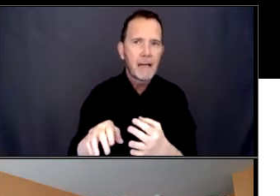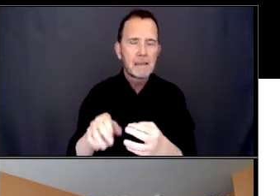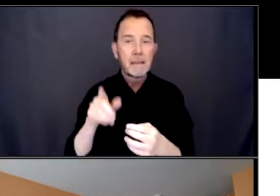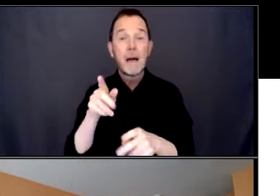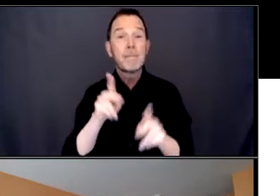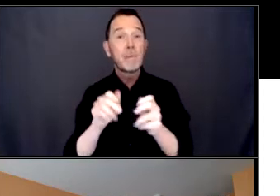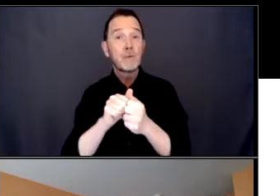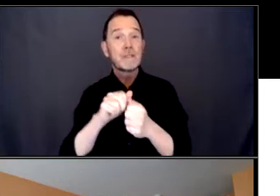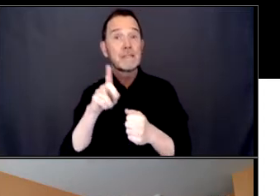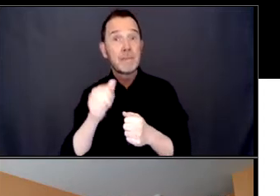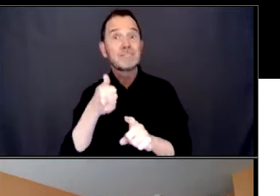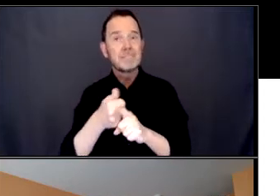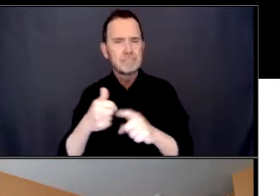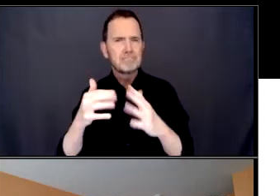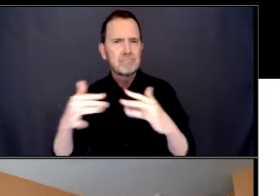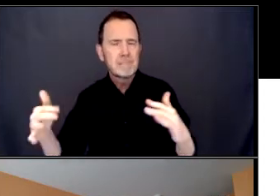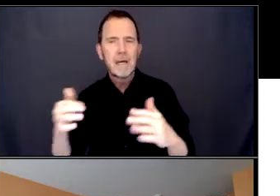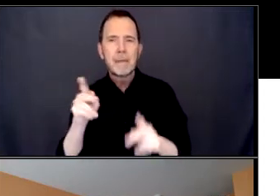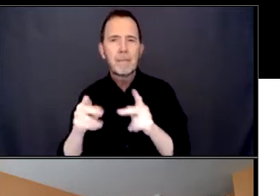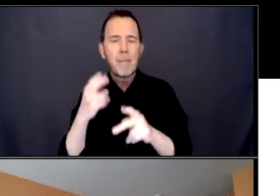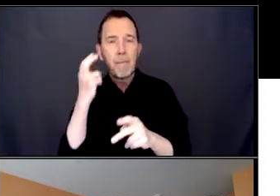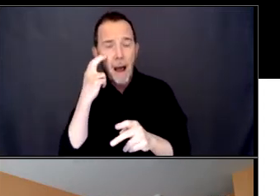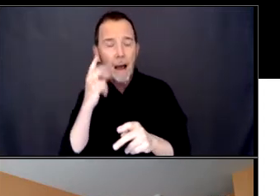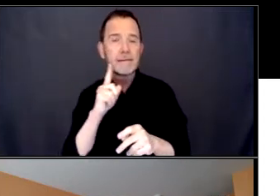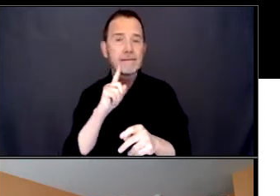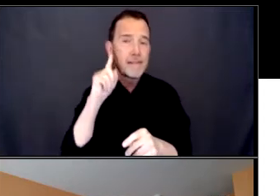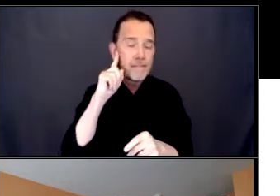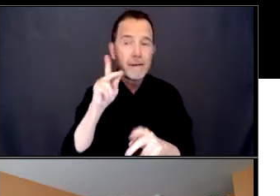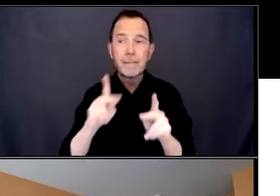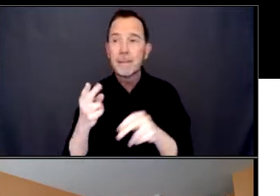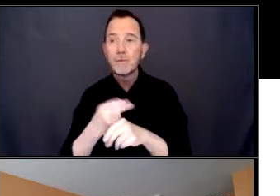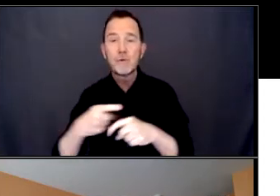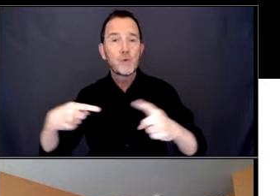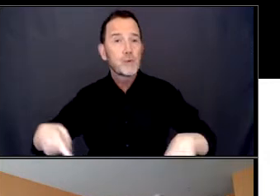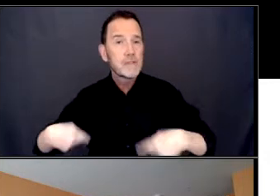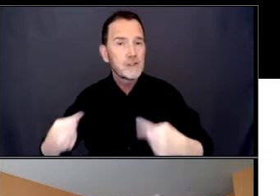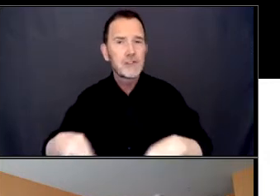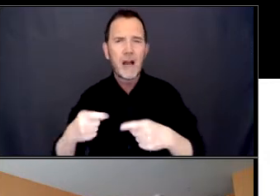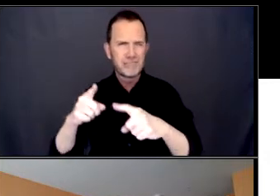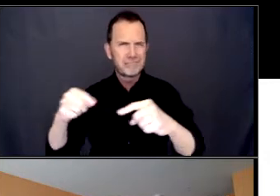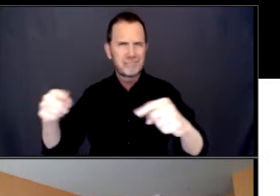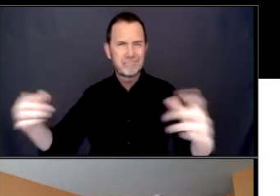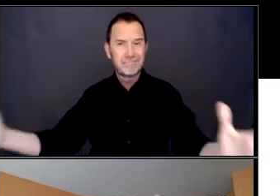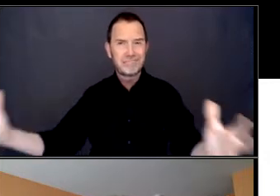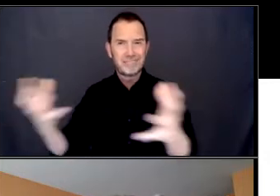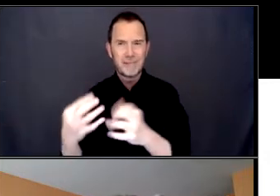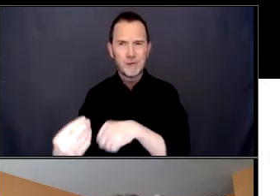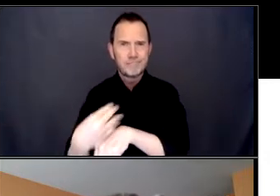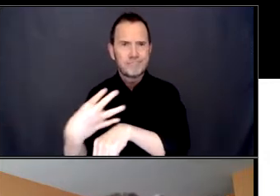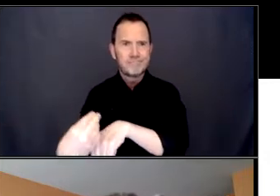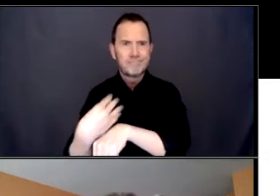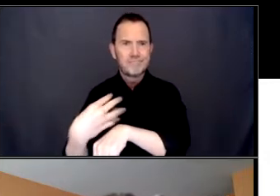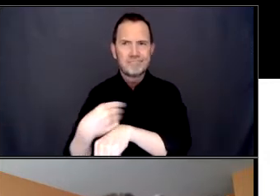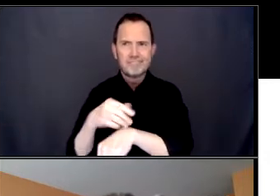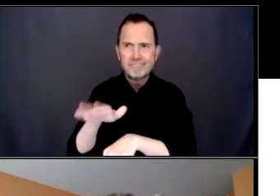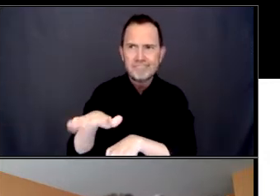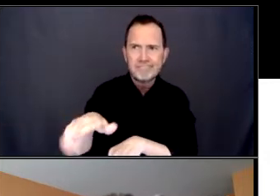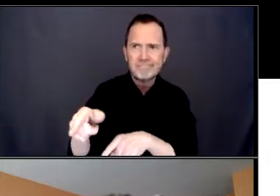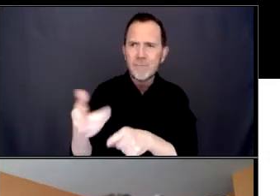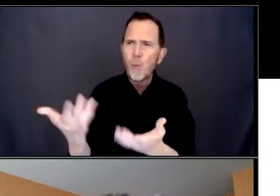disabilities, people who are blind, people who are deaf, people who use wheelchairs, to advise us, to talk to us about the